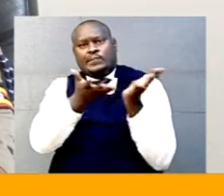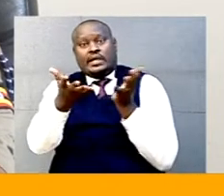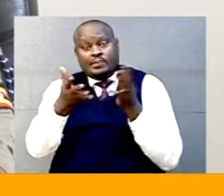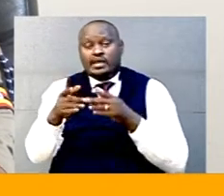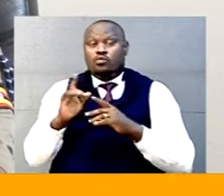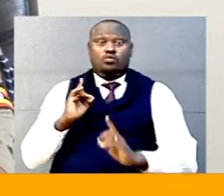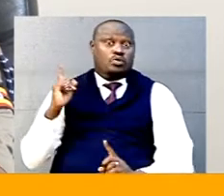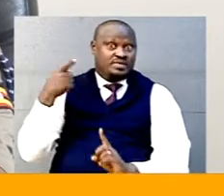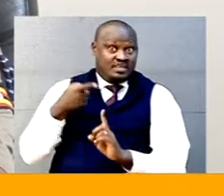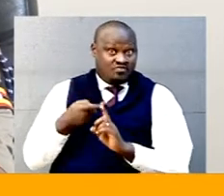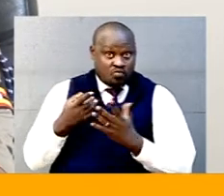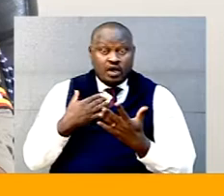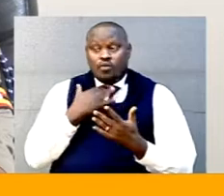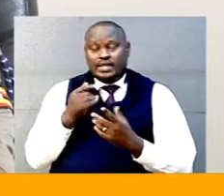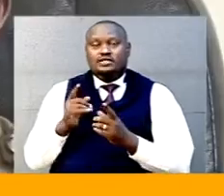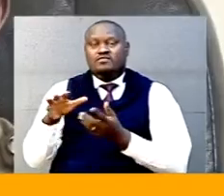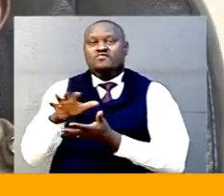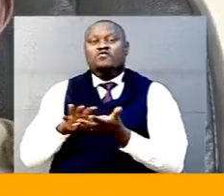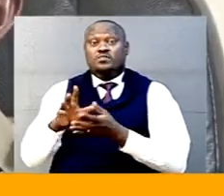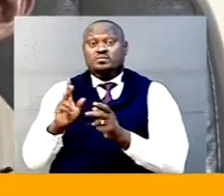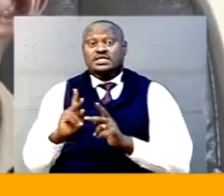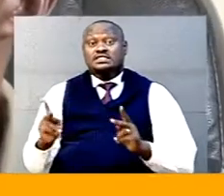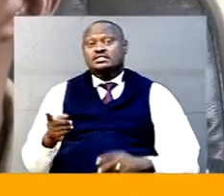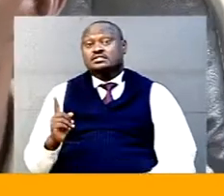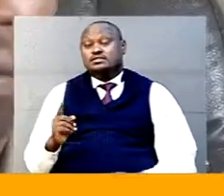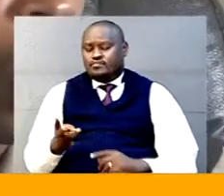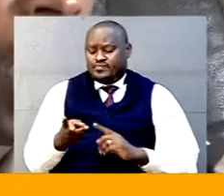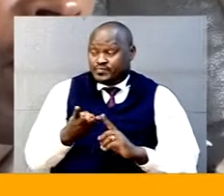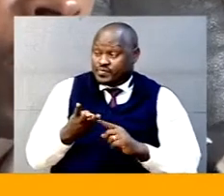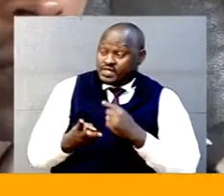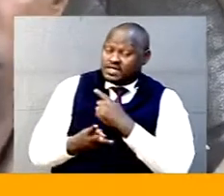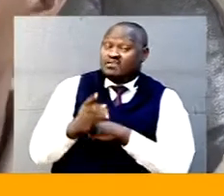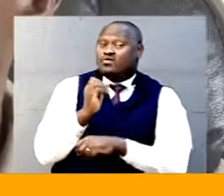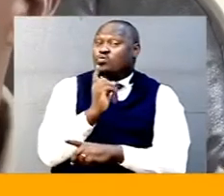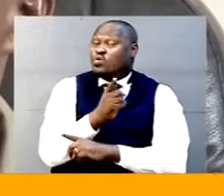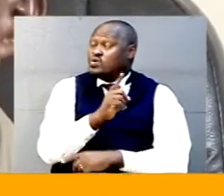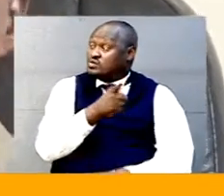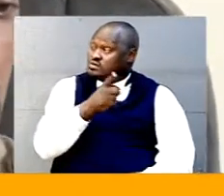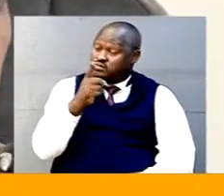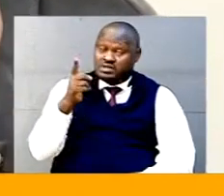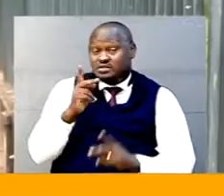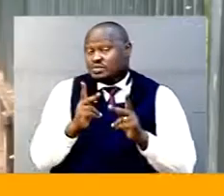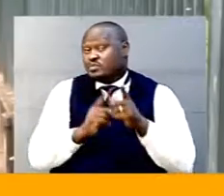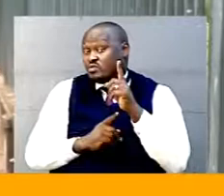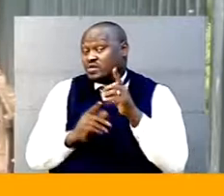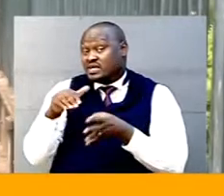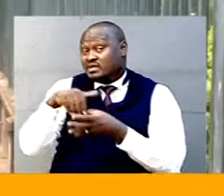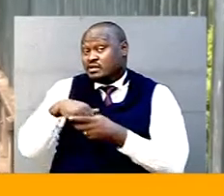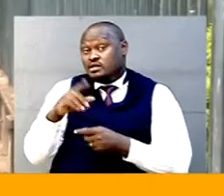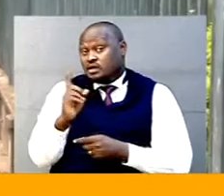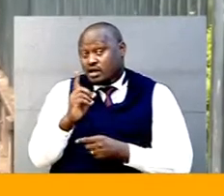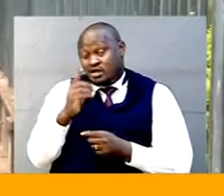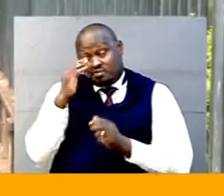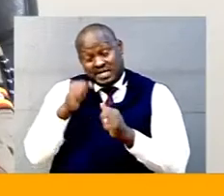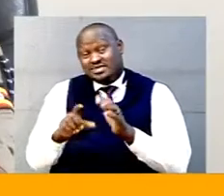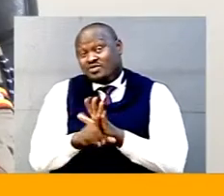of commission of crime. Kaima also warned the public against participating in any illegal